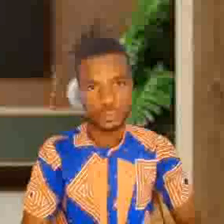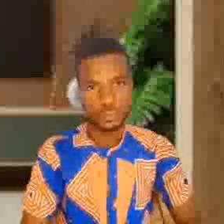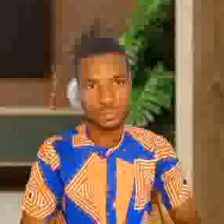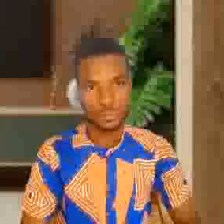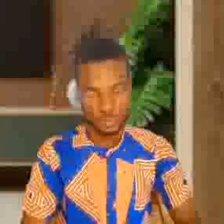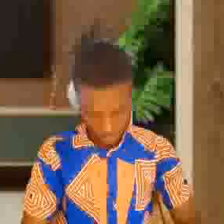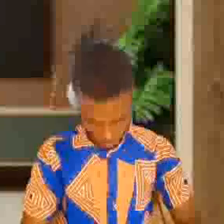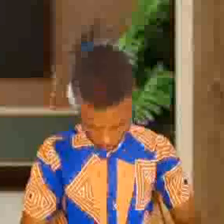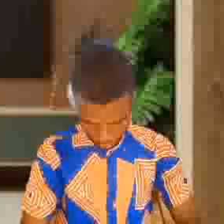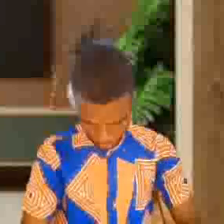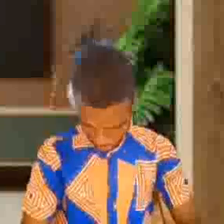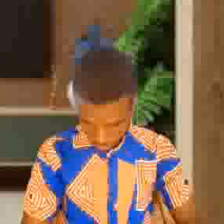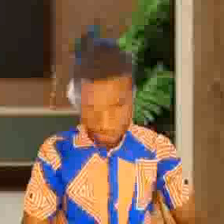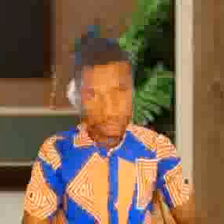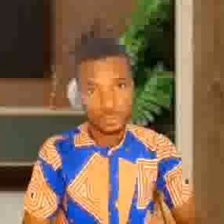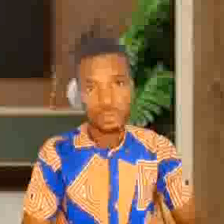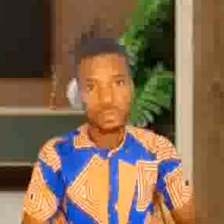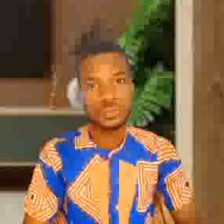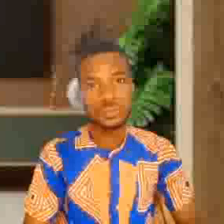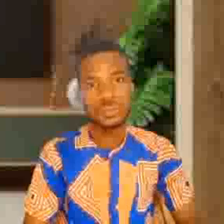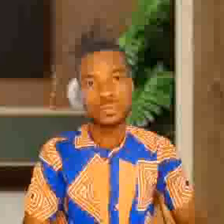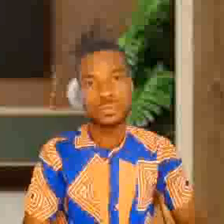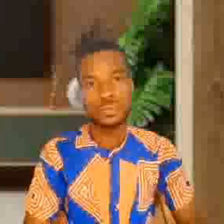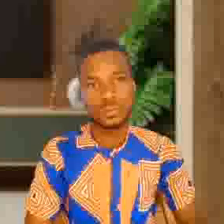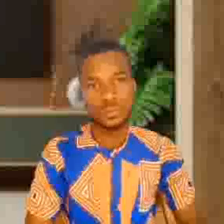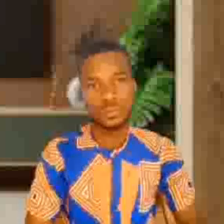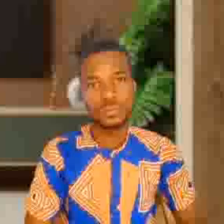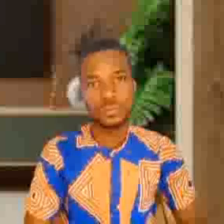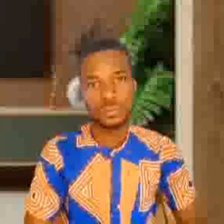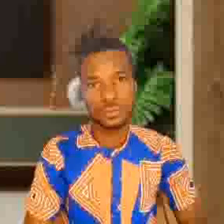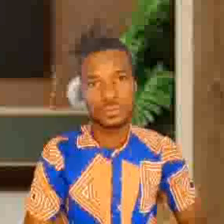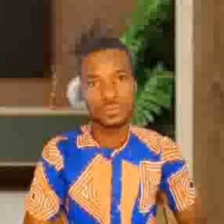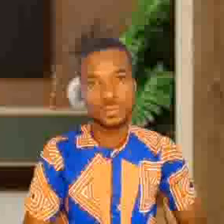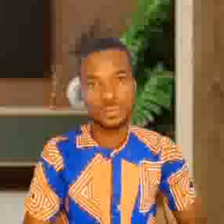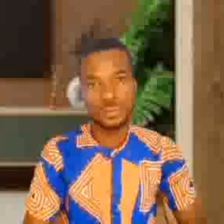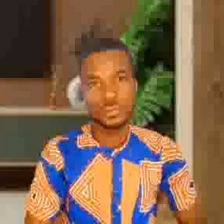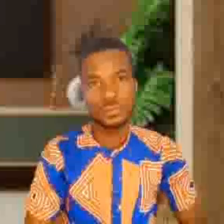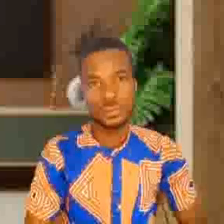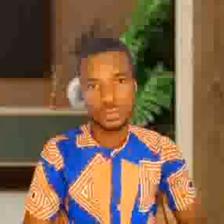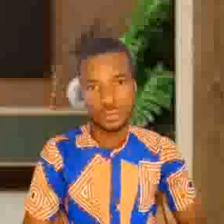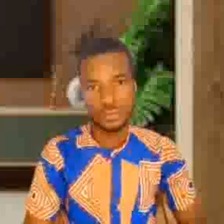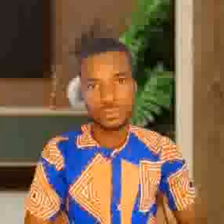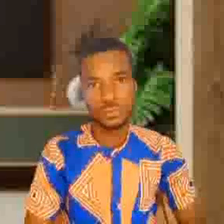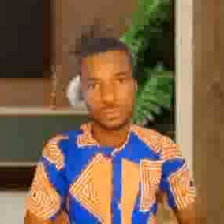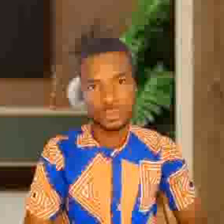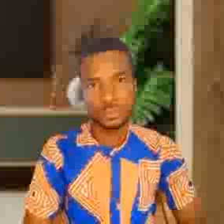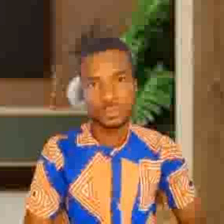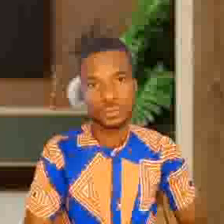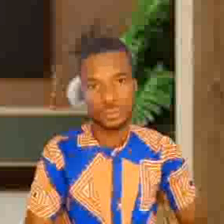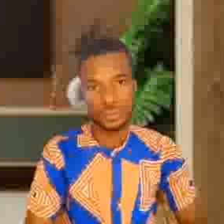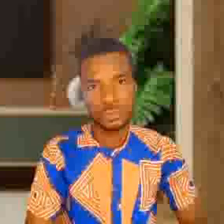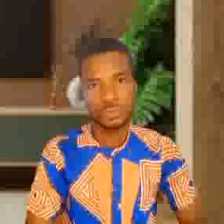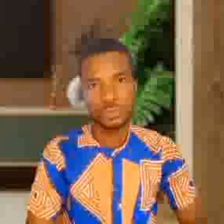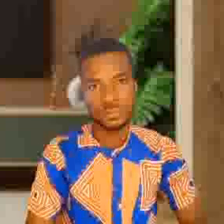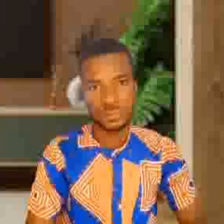As the brook was drying up, the prophet began to press more to find out what the next strategy would